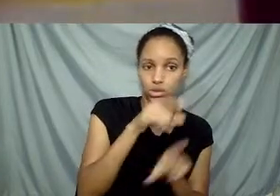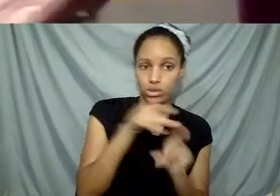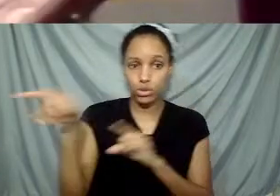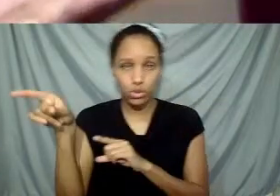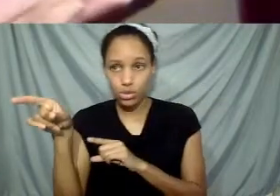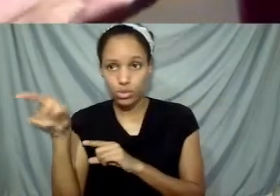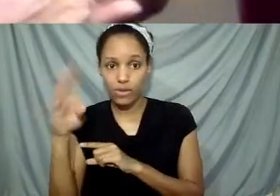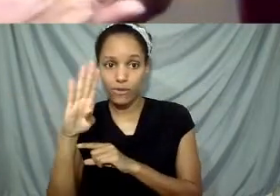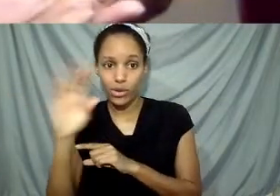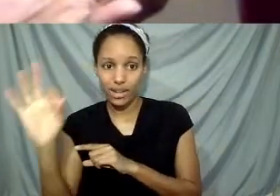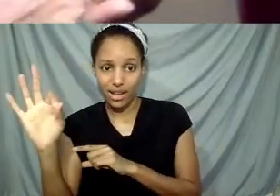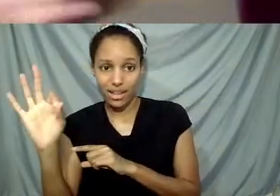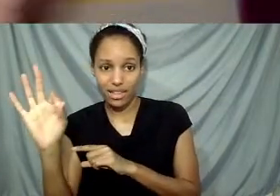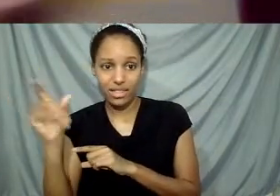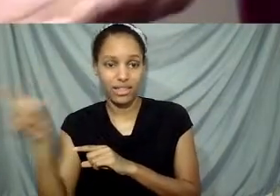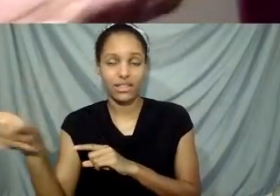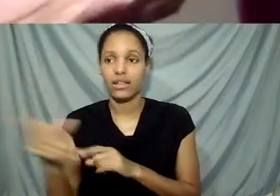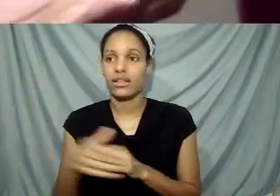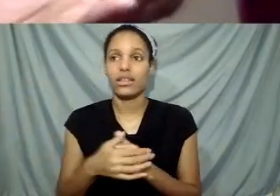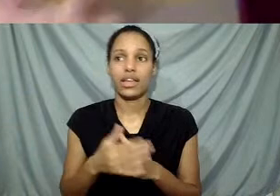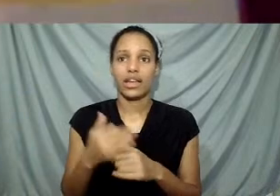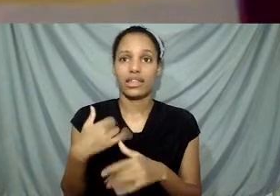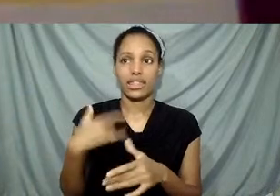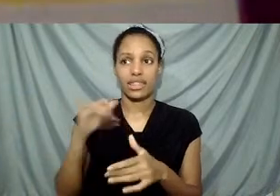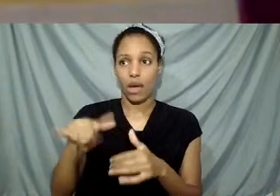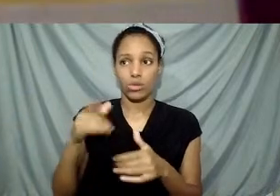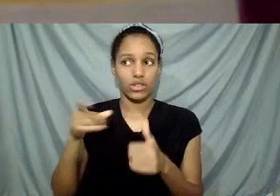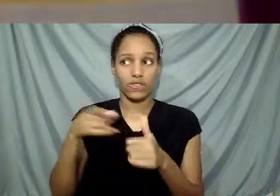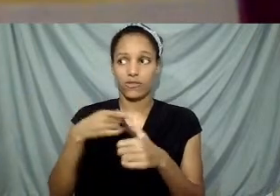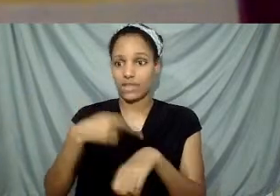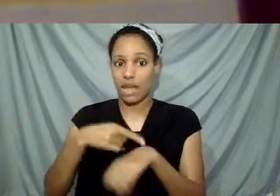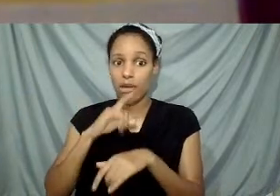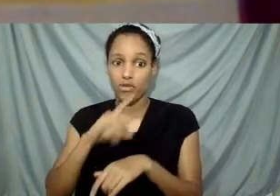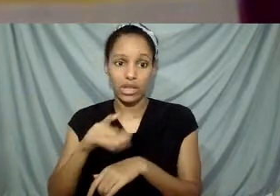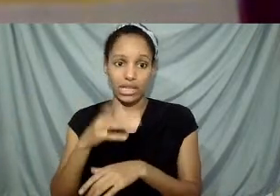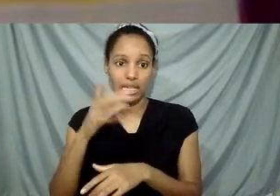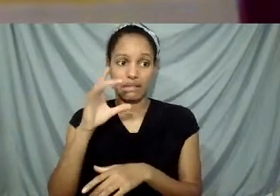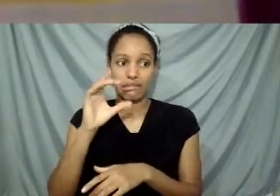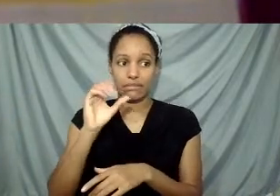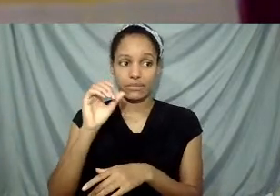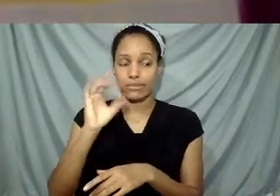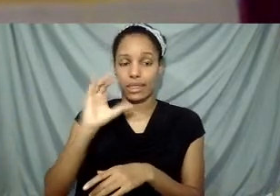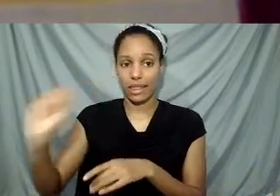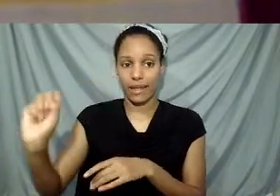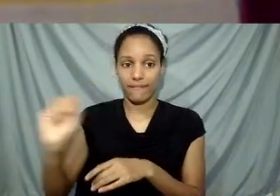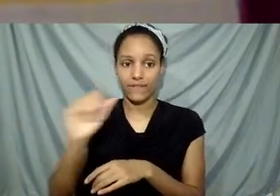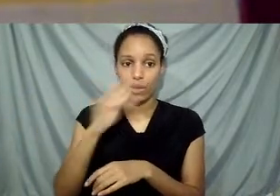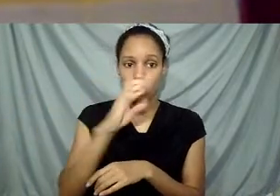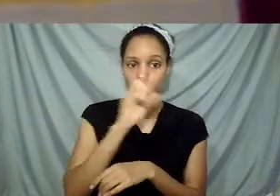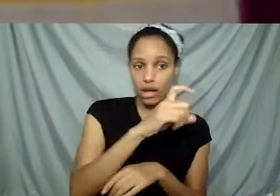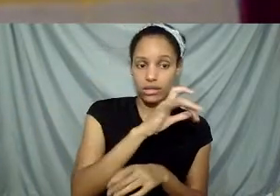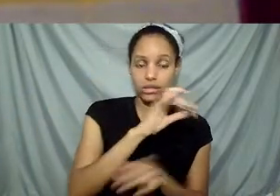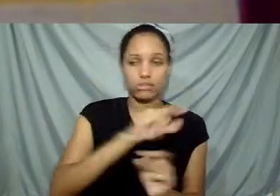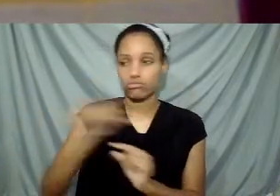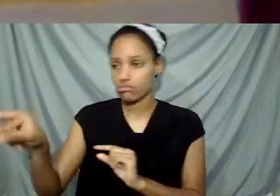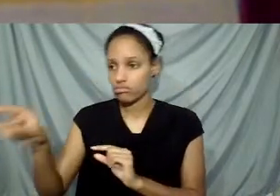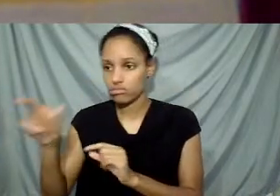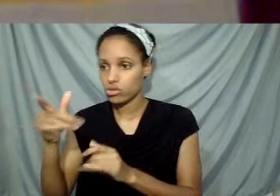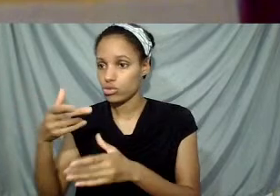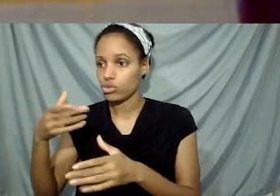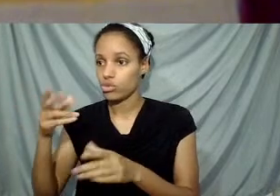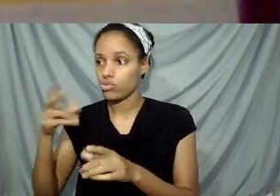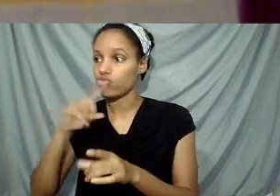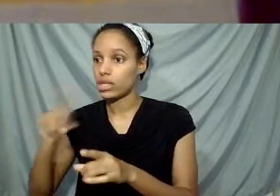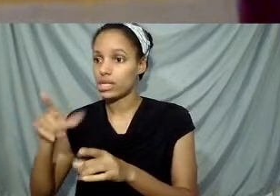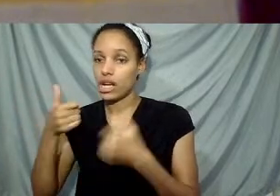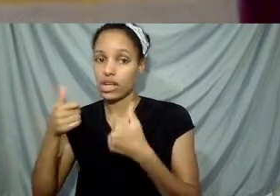I remember it was one of the first times I left the Bronx, to go audition for high school. And